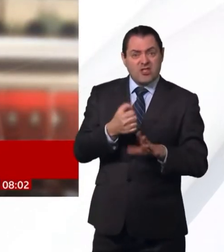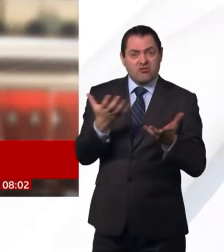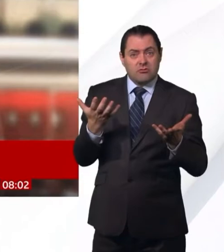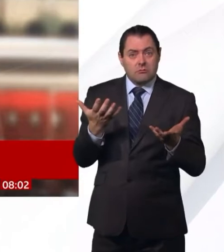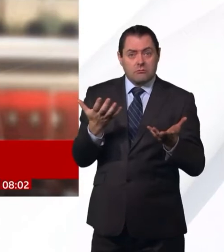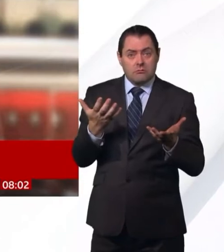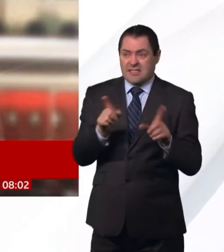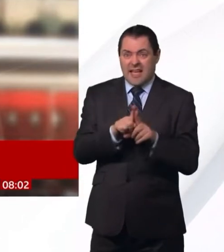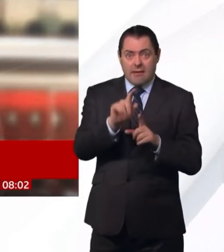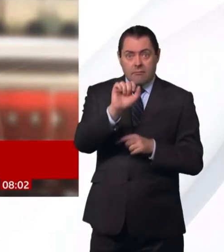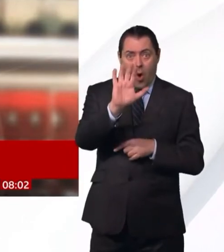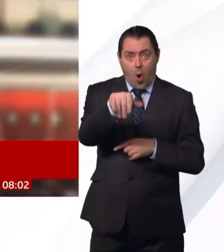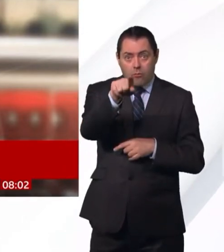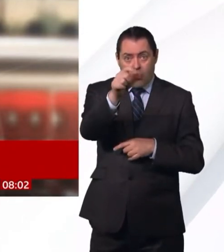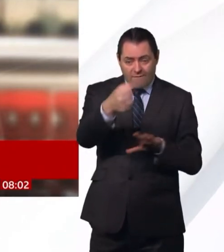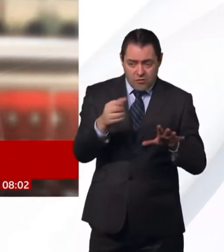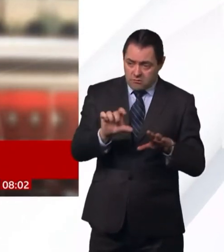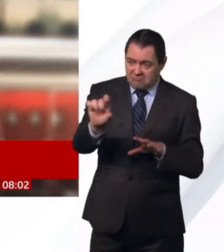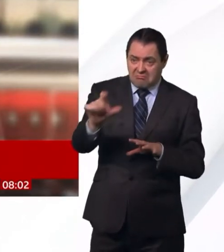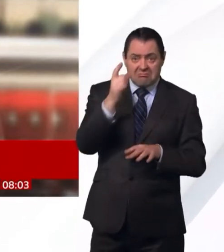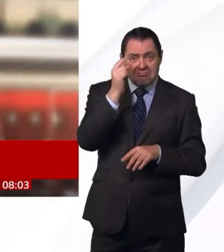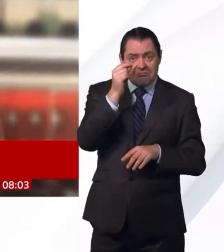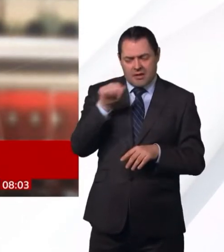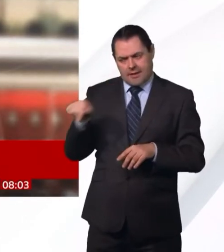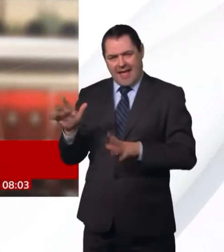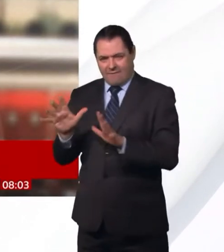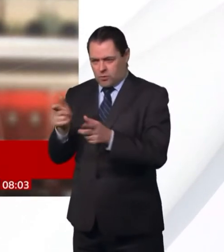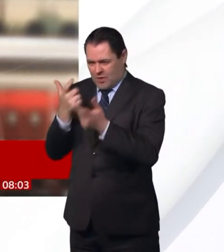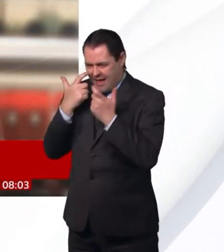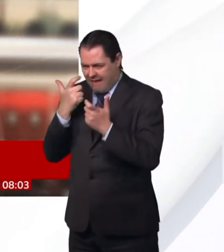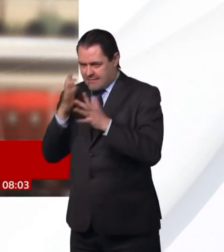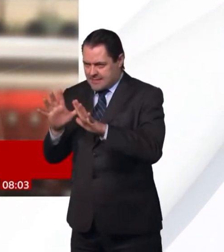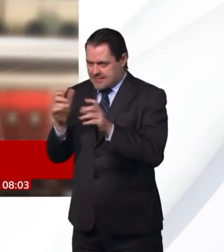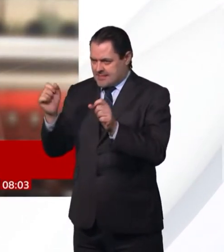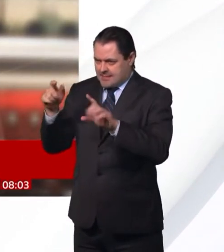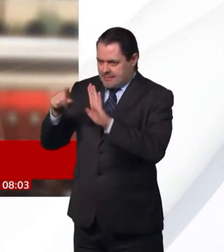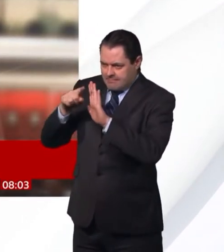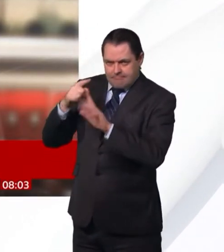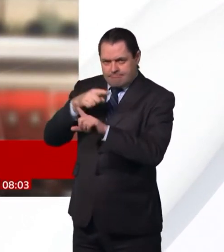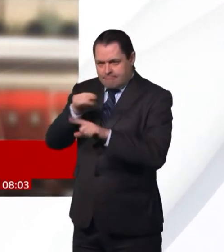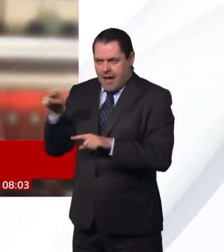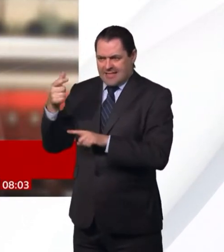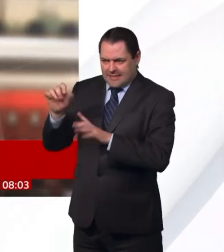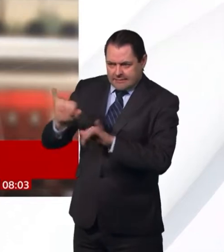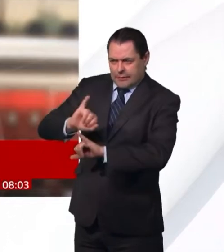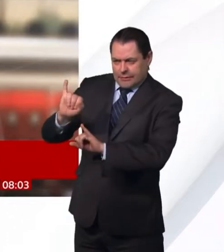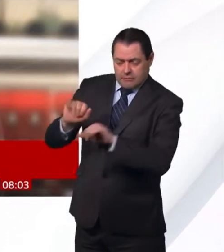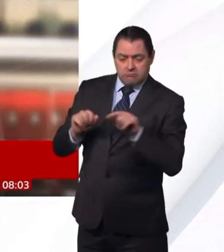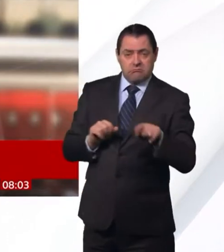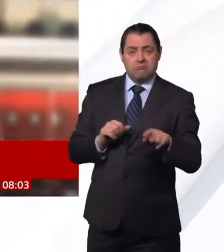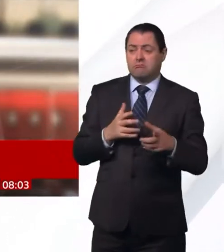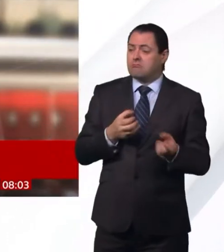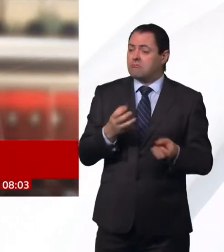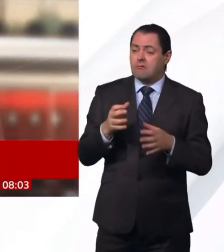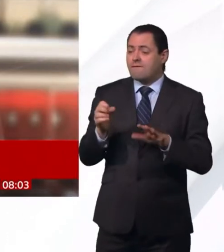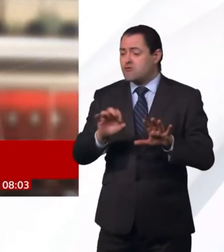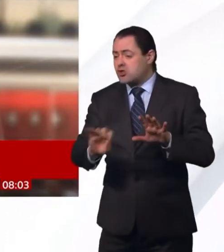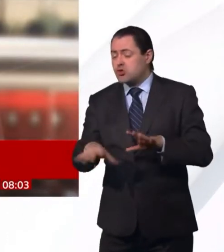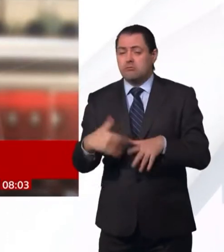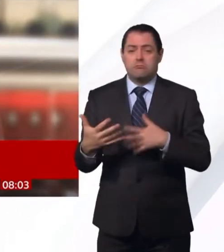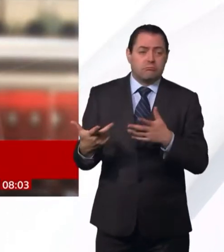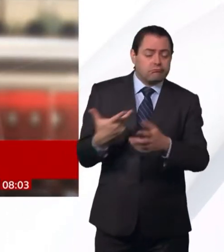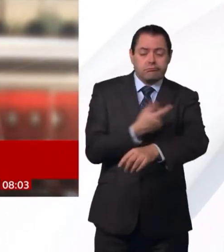whereas the Pfizer jab has to be very carefully handled and transported at -70. So that immediately takes